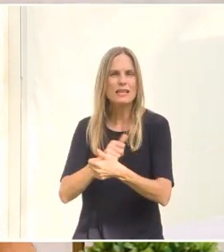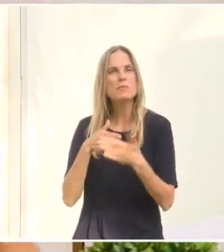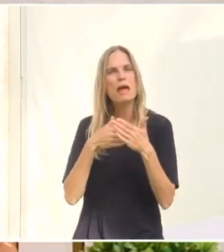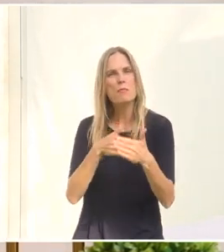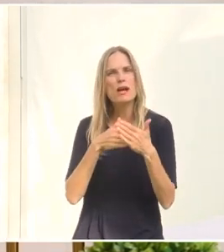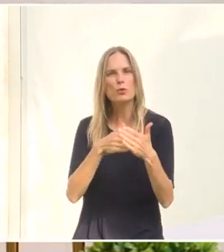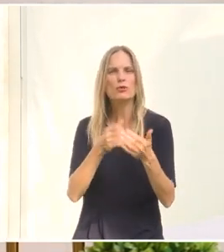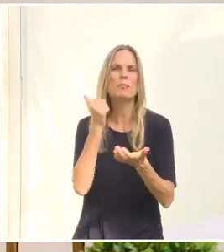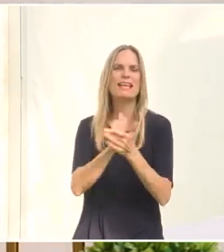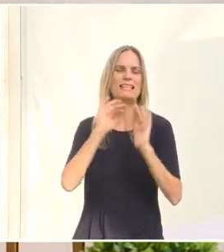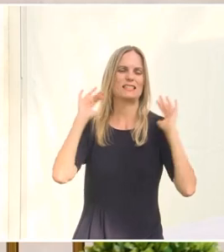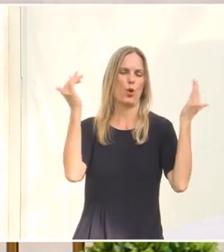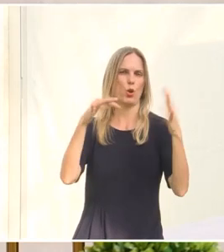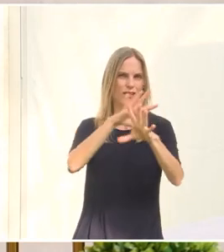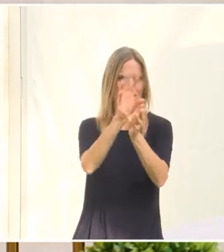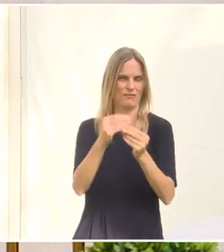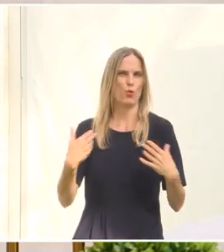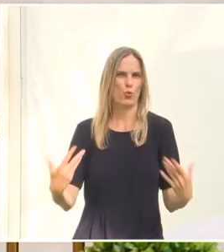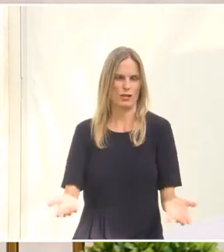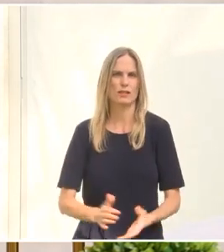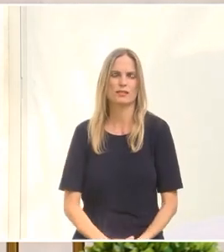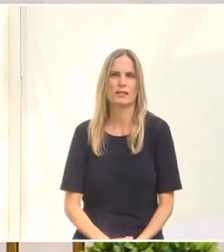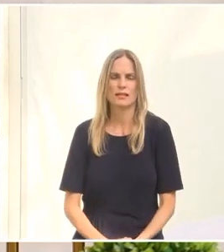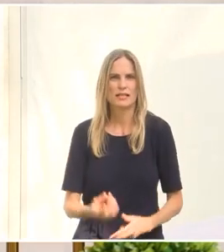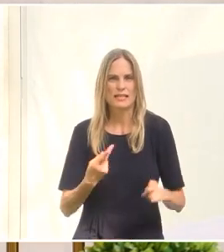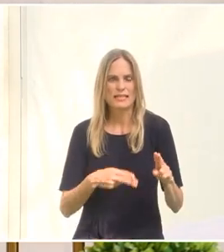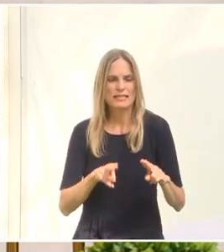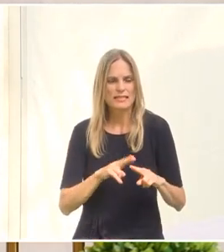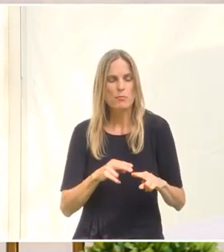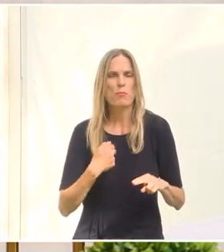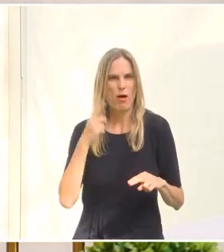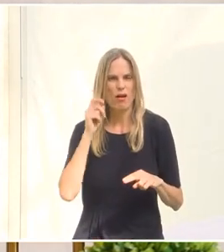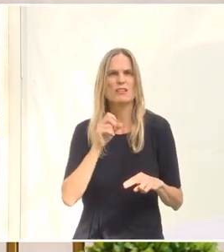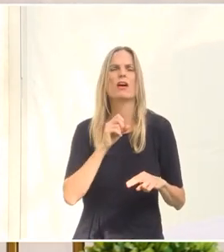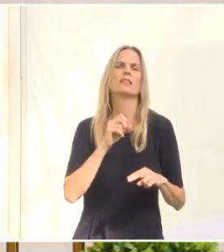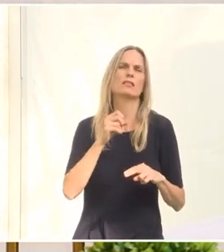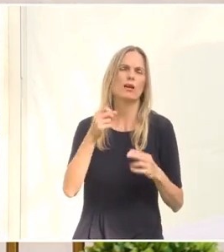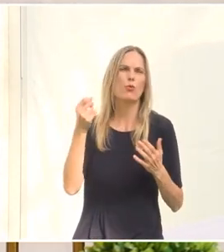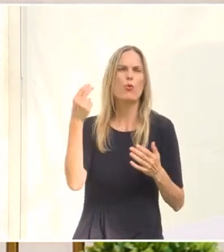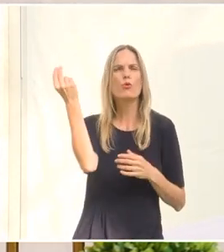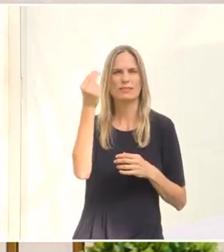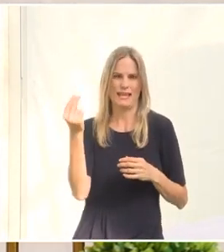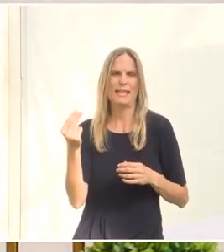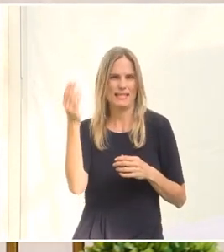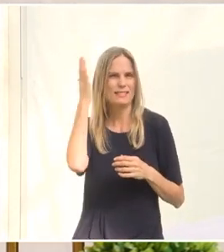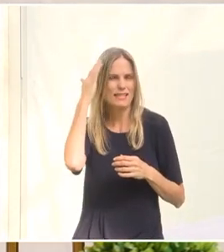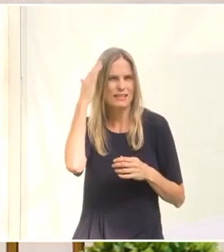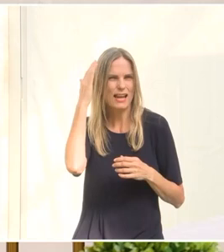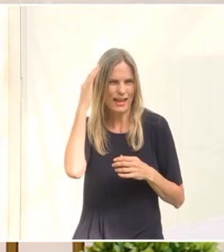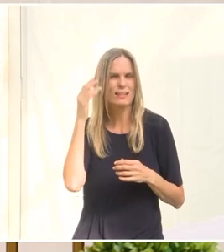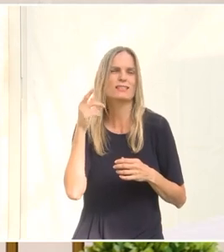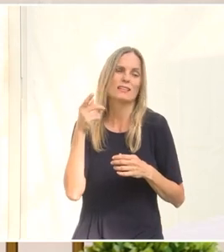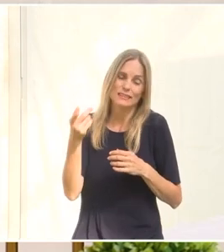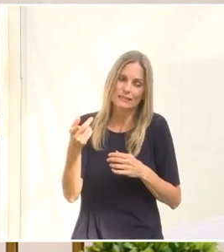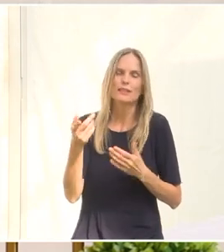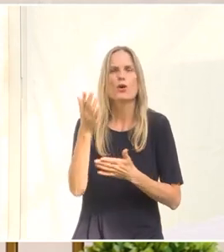an environment, because I'm also very agreeing with Jussi that the AI will influence us very much. It will take some workplaces,